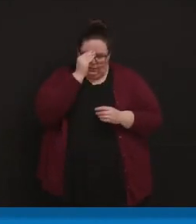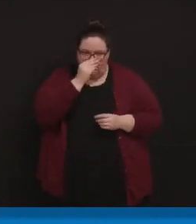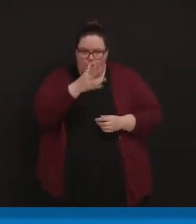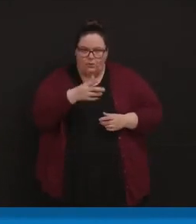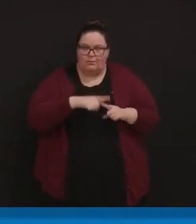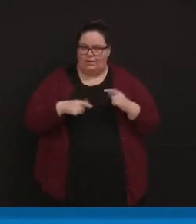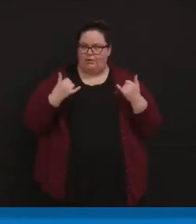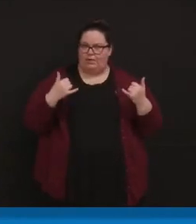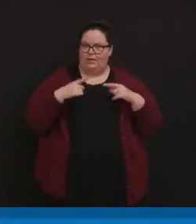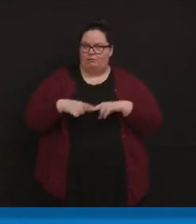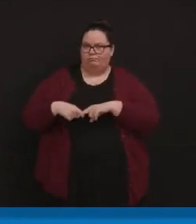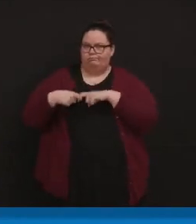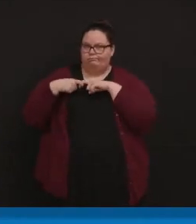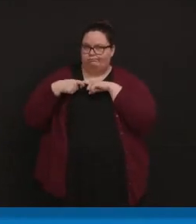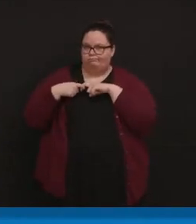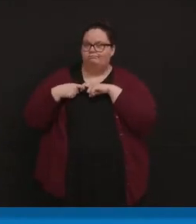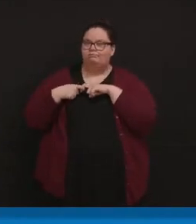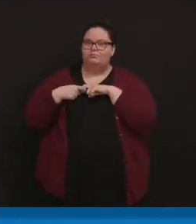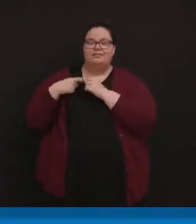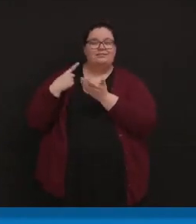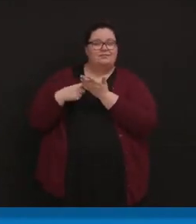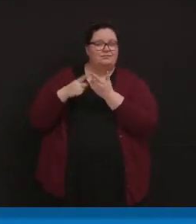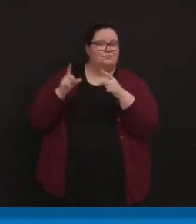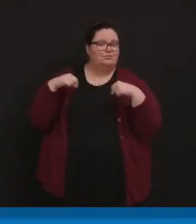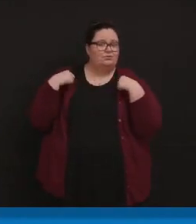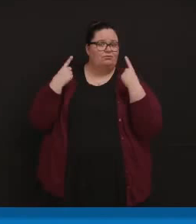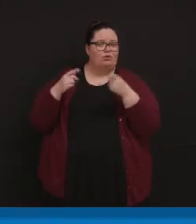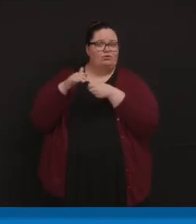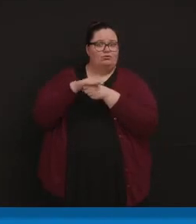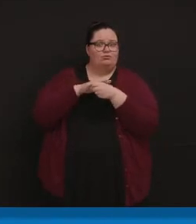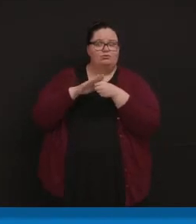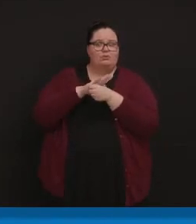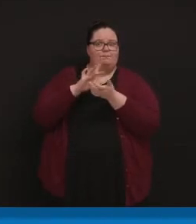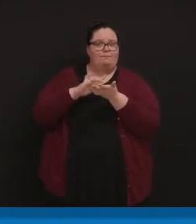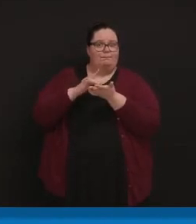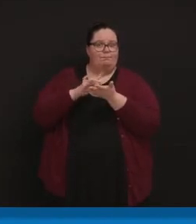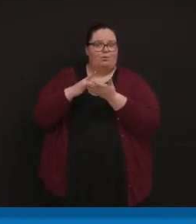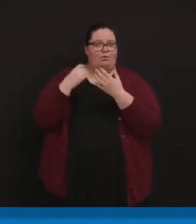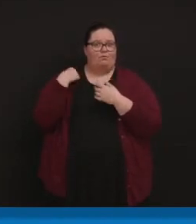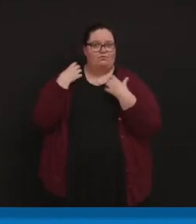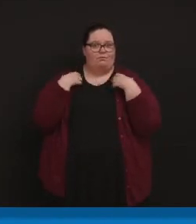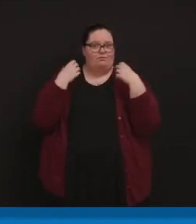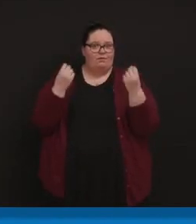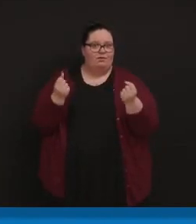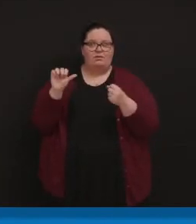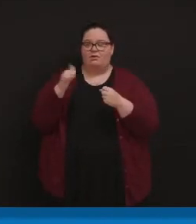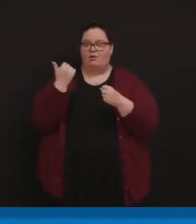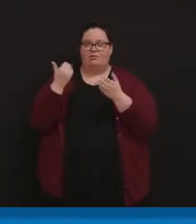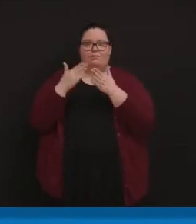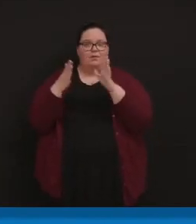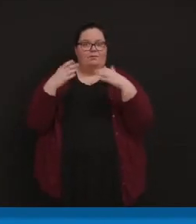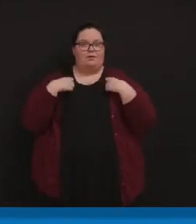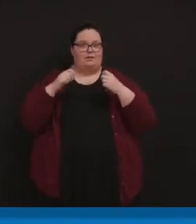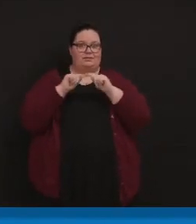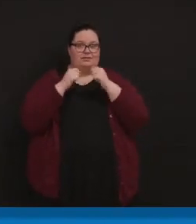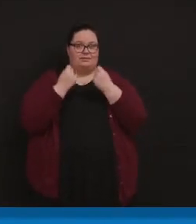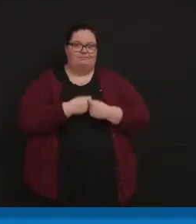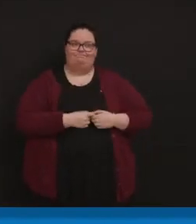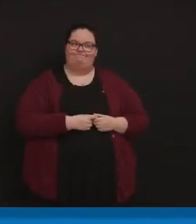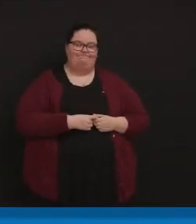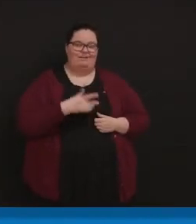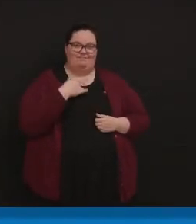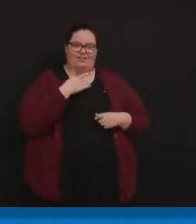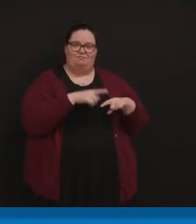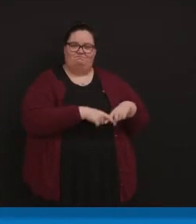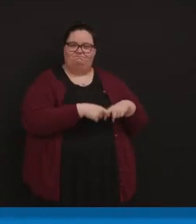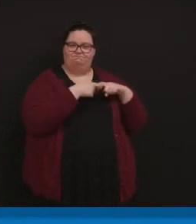do. But again, all the discussions that we've had with our regional medical officers of health and other members of our public health team, it just wasn't the